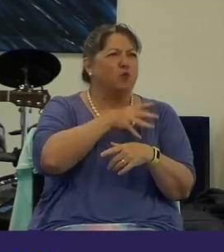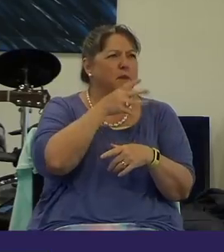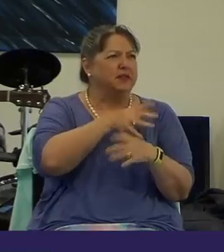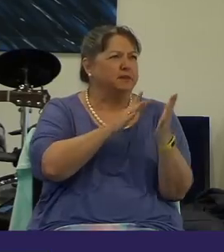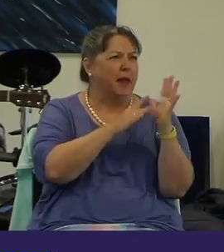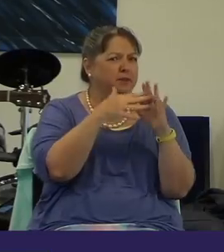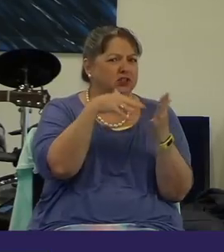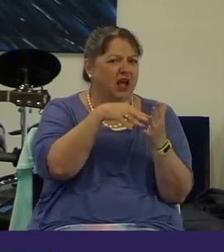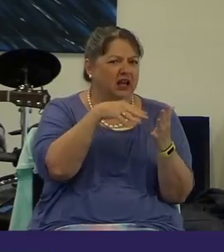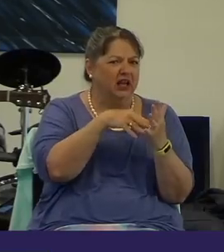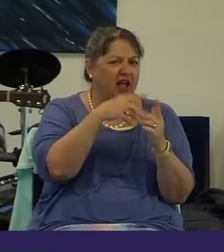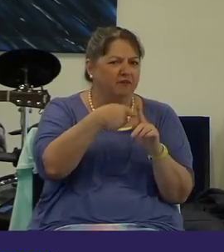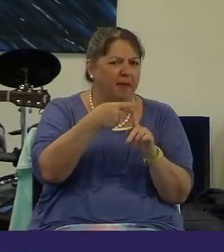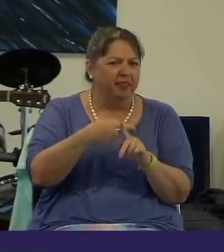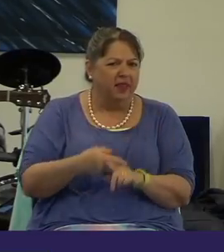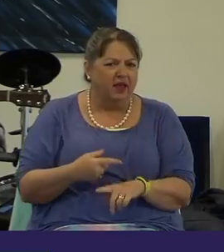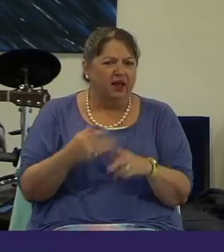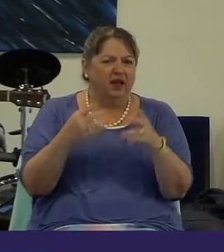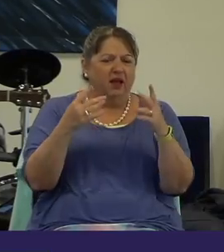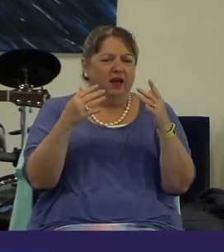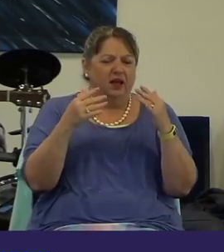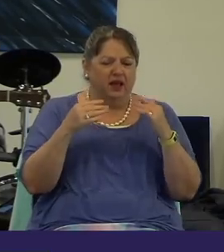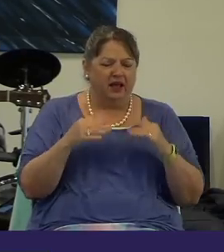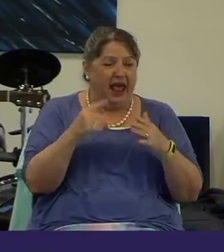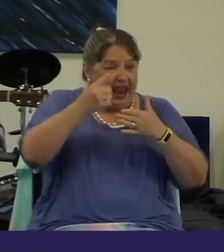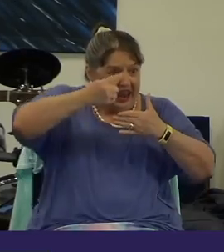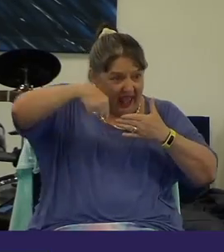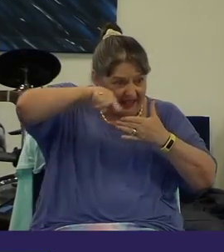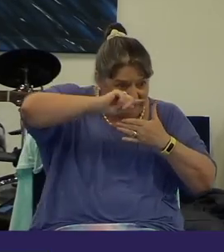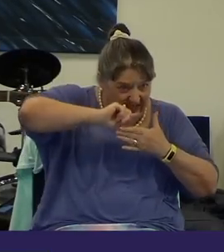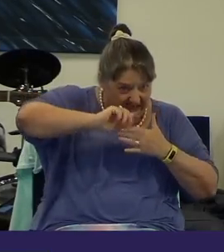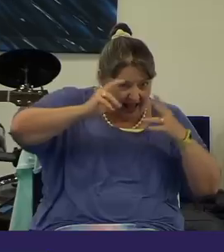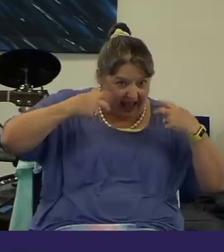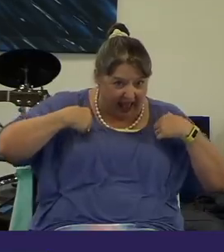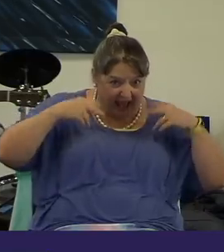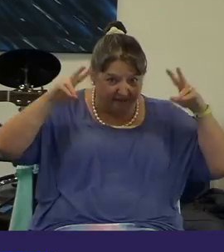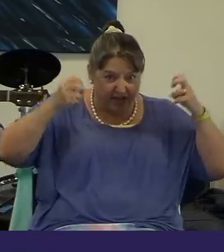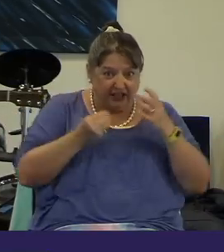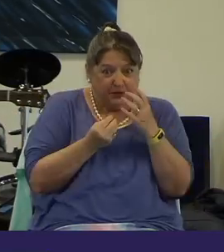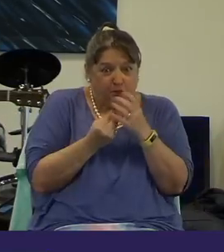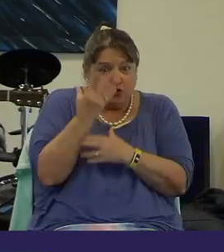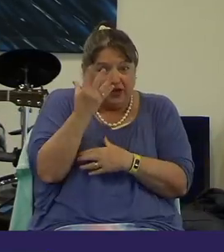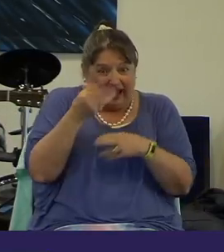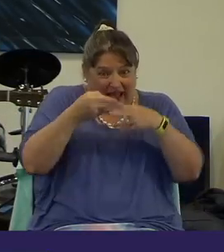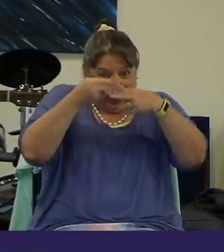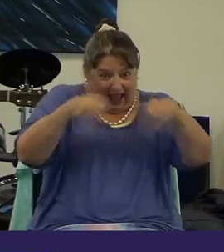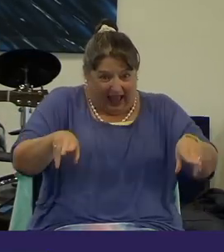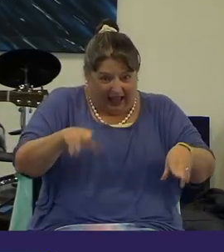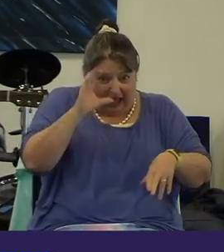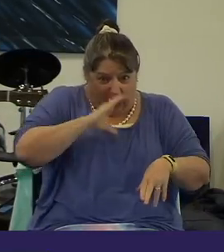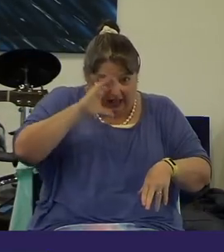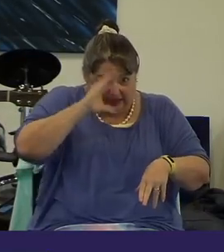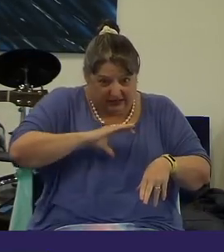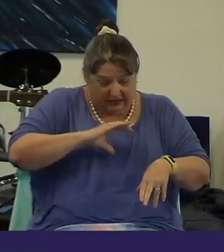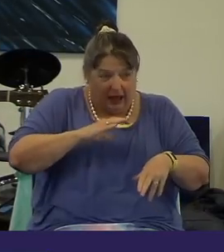we've got a spring egg hunt. So in your bulletin, you've got a flyer, an invitation that you can give to a family